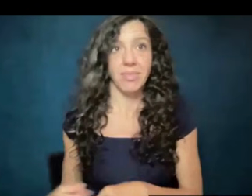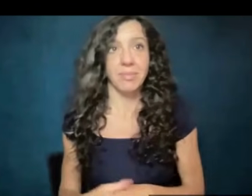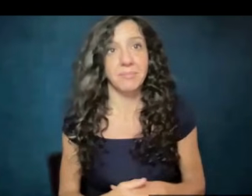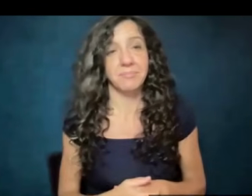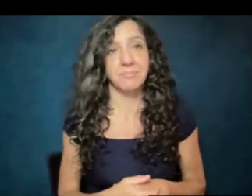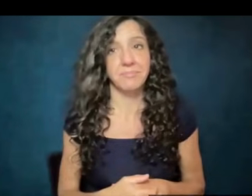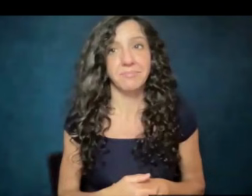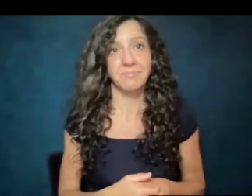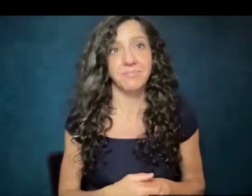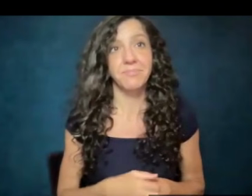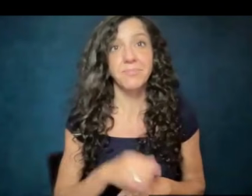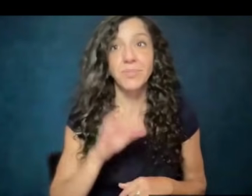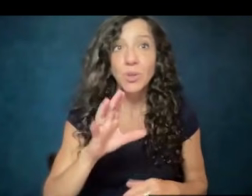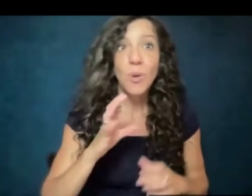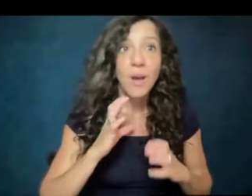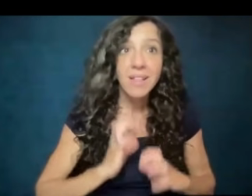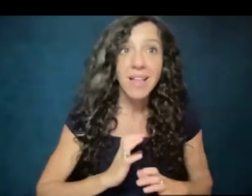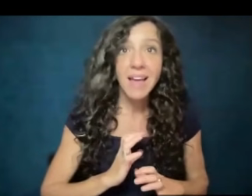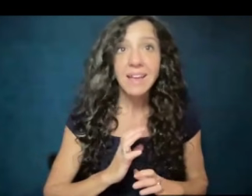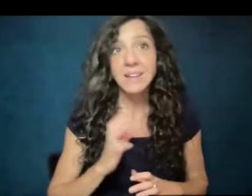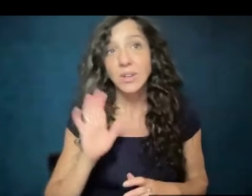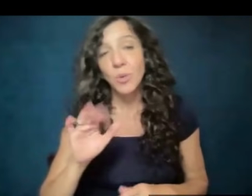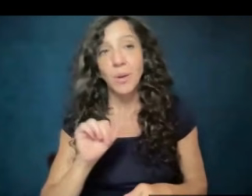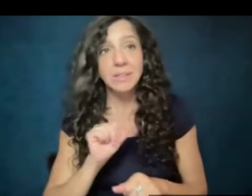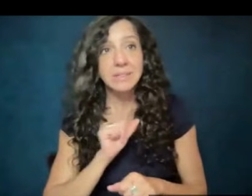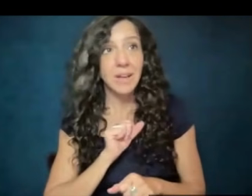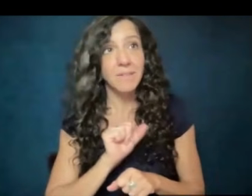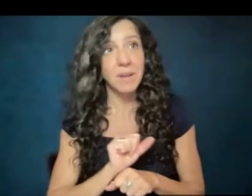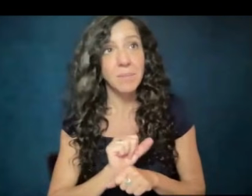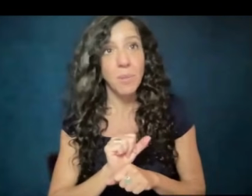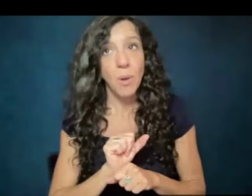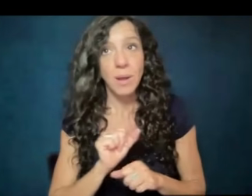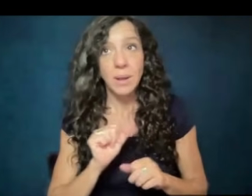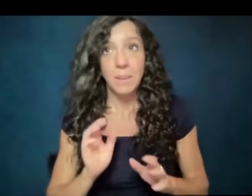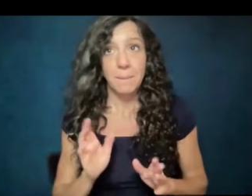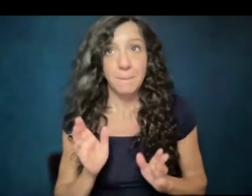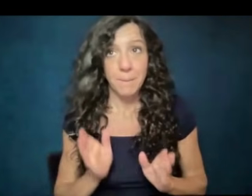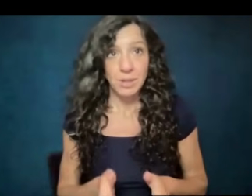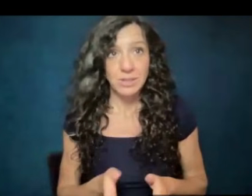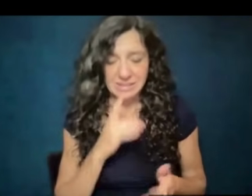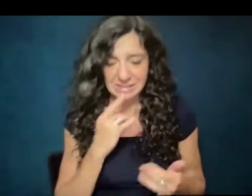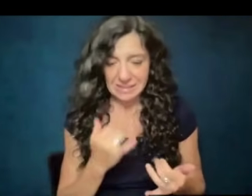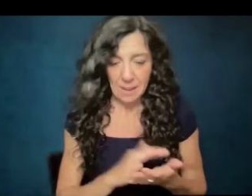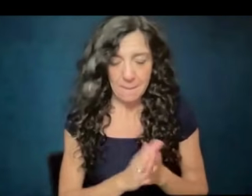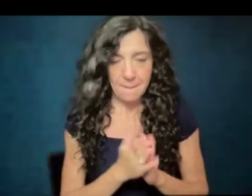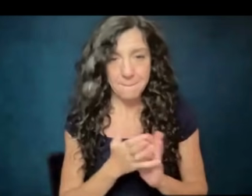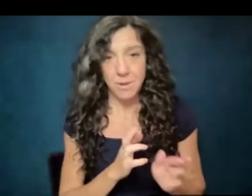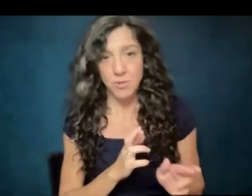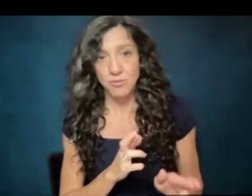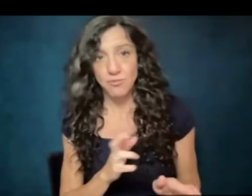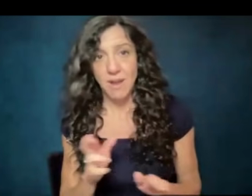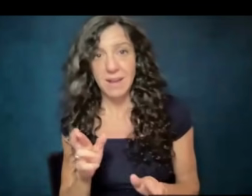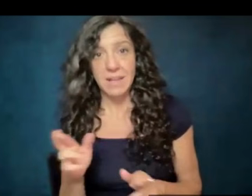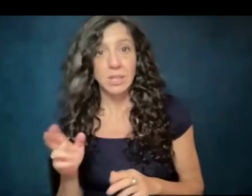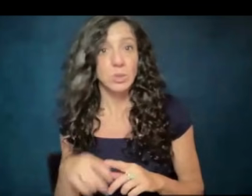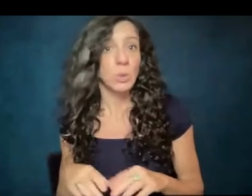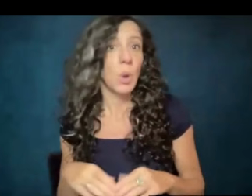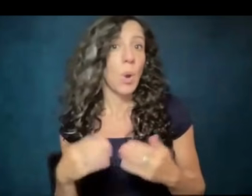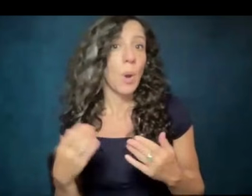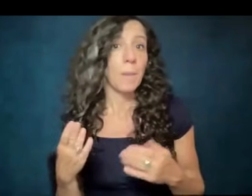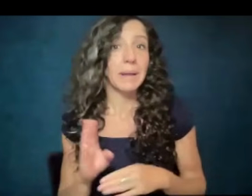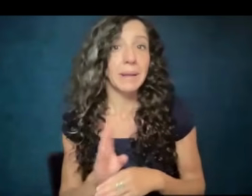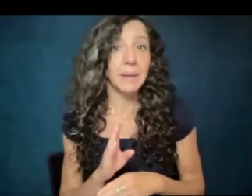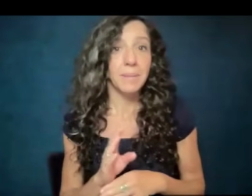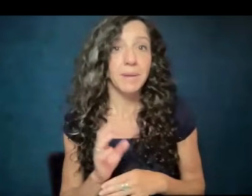If your client, your self-employed person, is getting prepared to open up a business